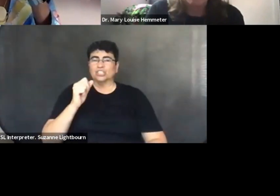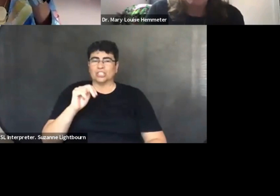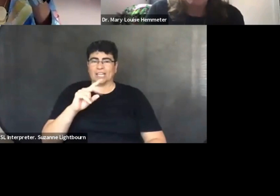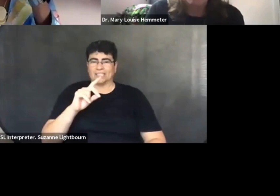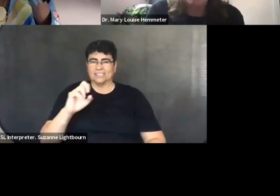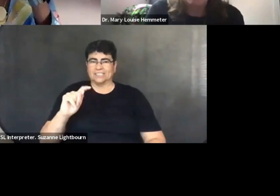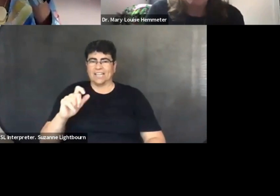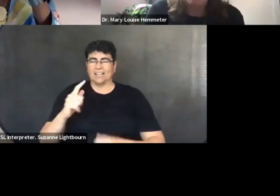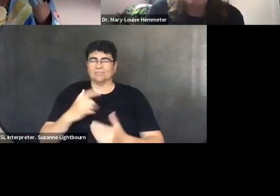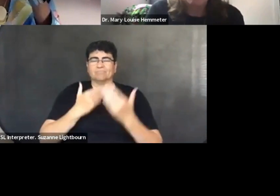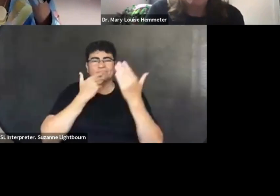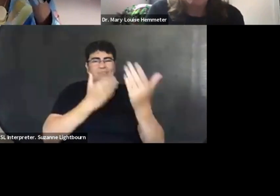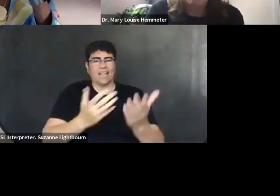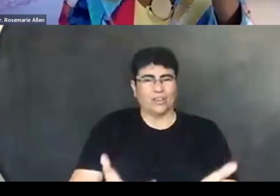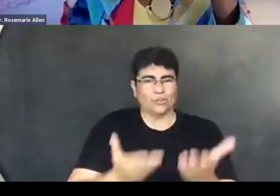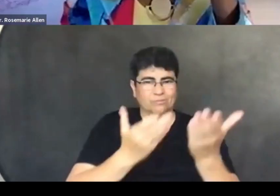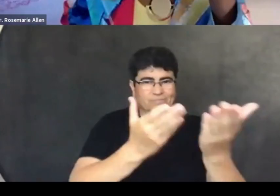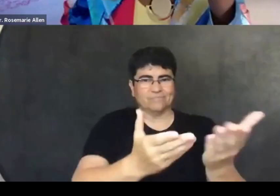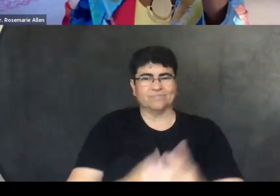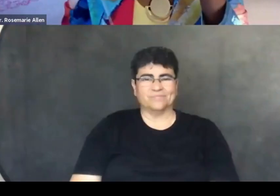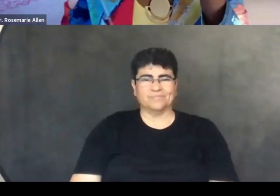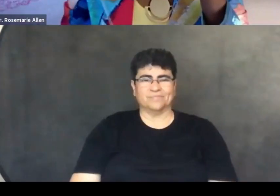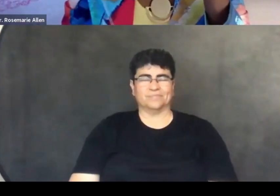to you, and thank you, my dear.